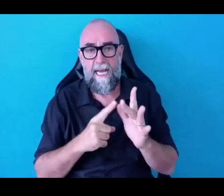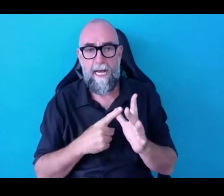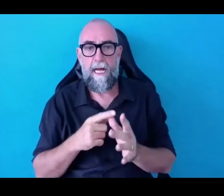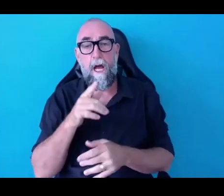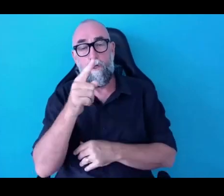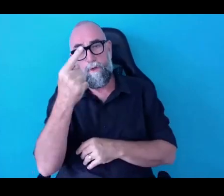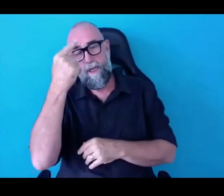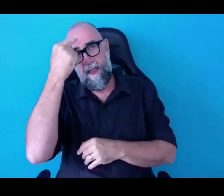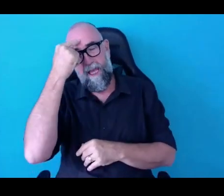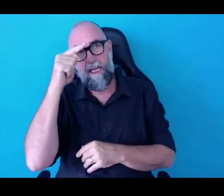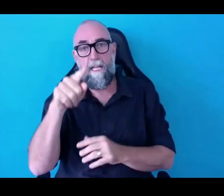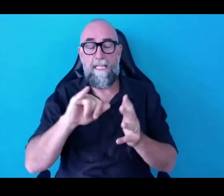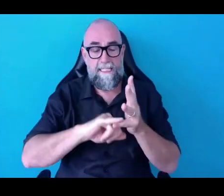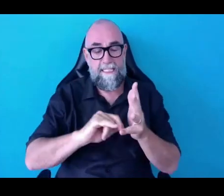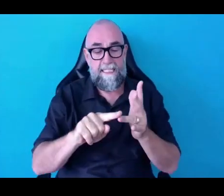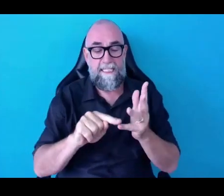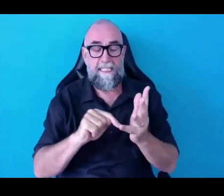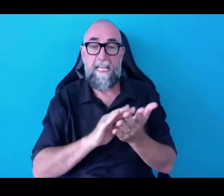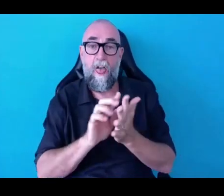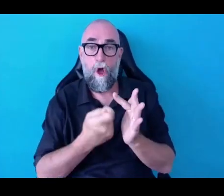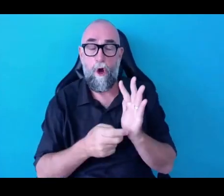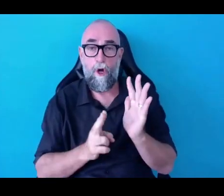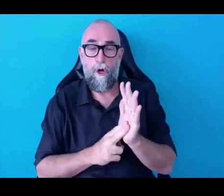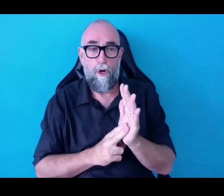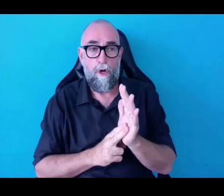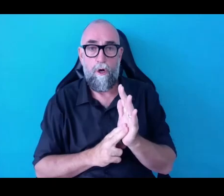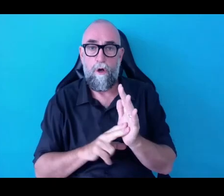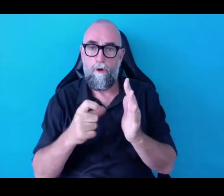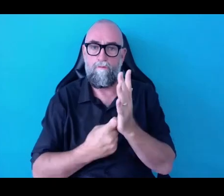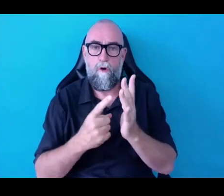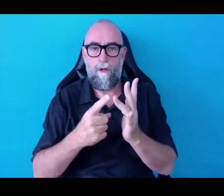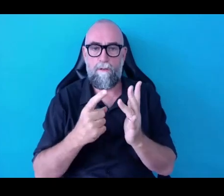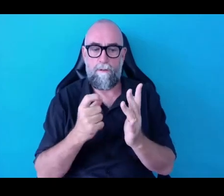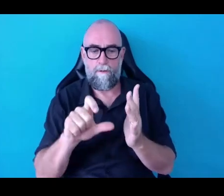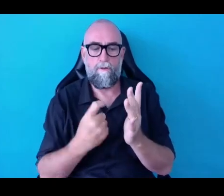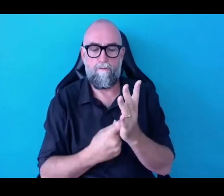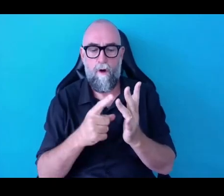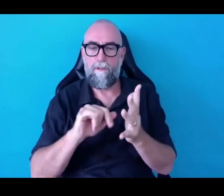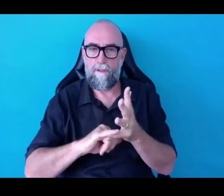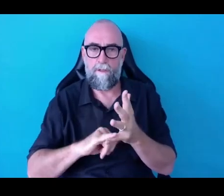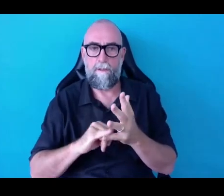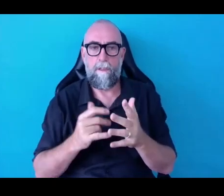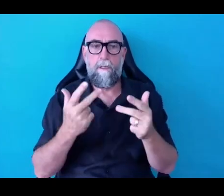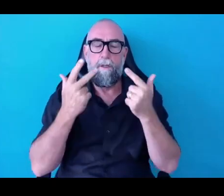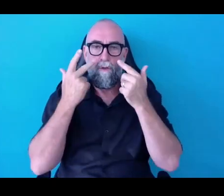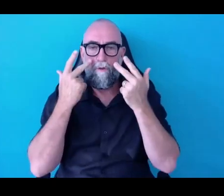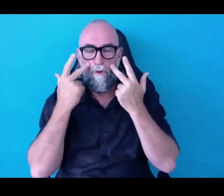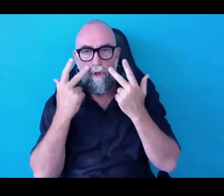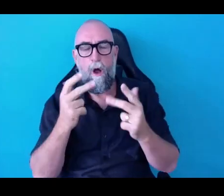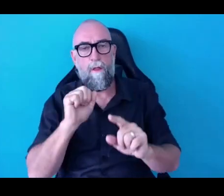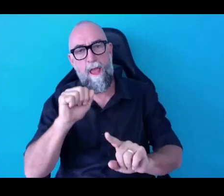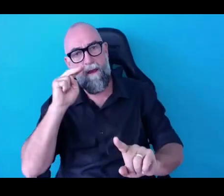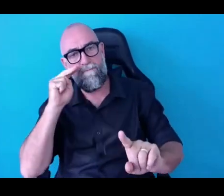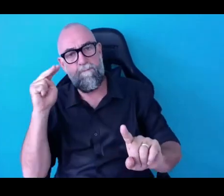would become a symbolic branding for a growing number of young Australians keen to demonstrate xenophobic views? The cycle